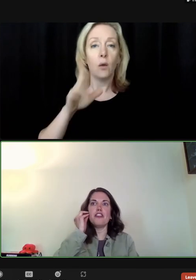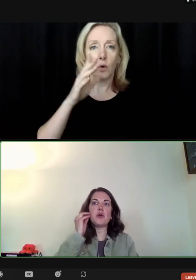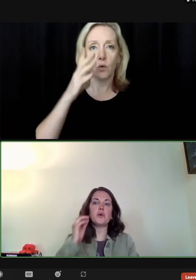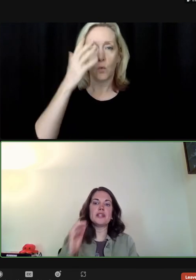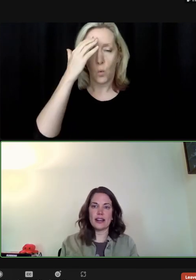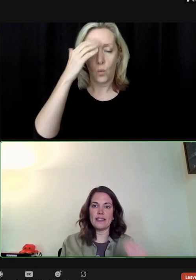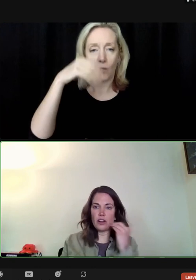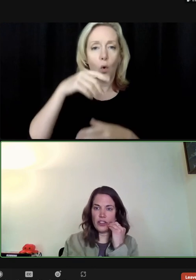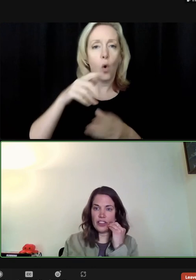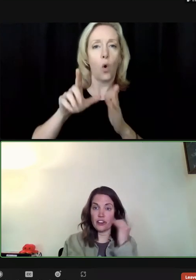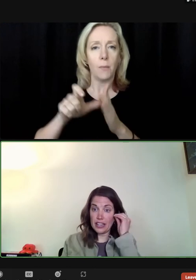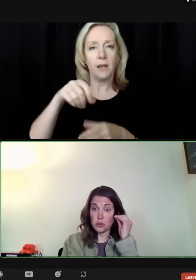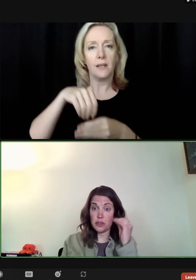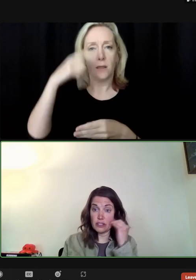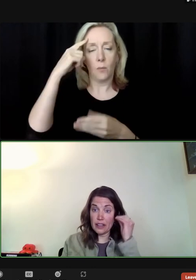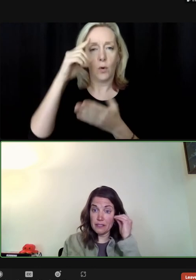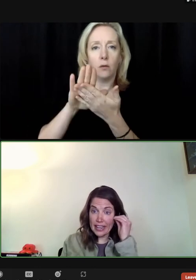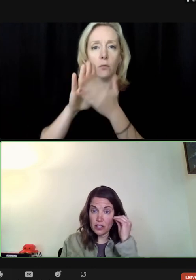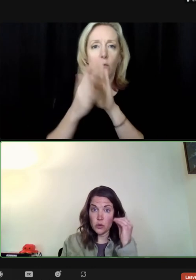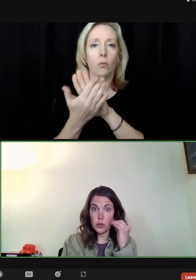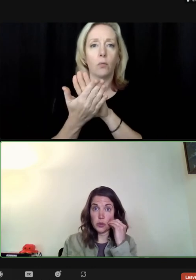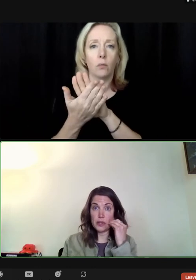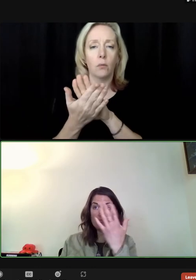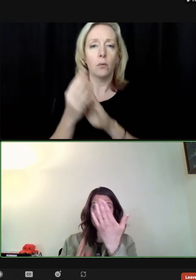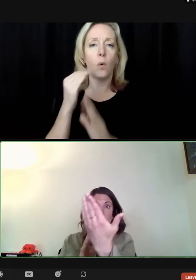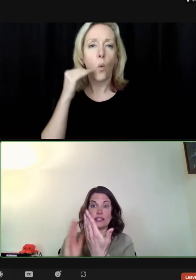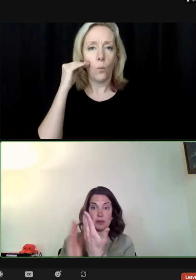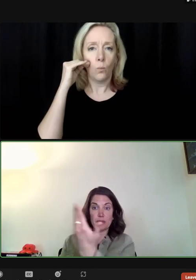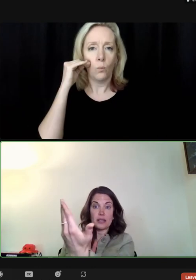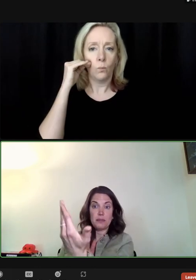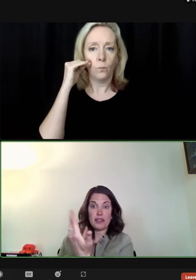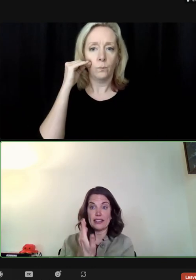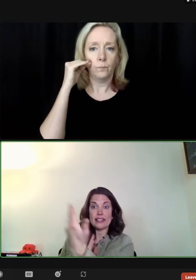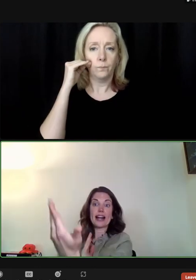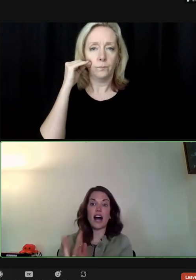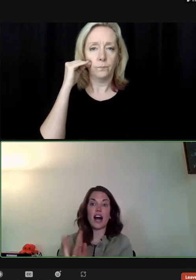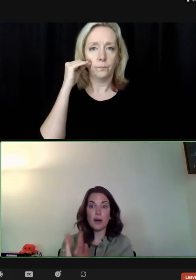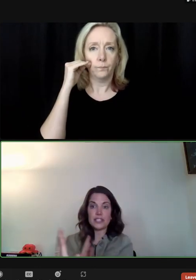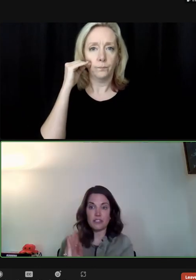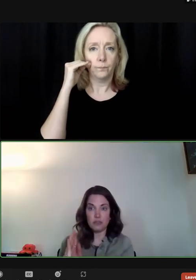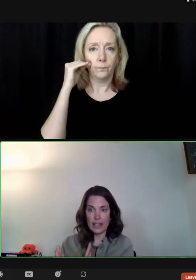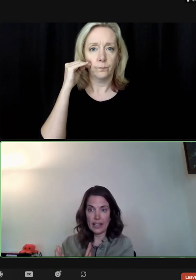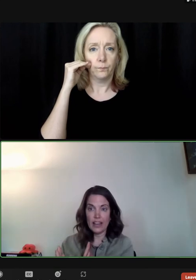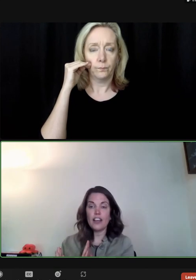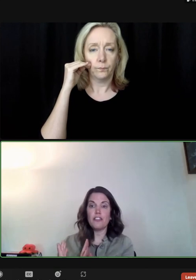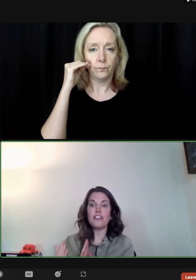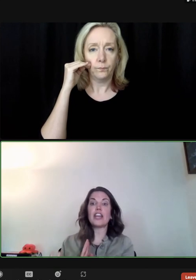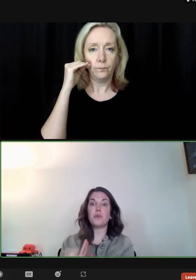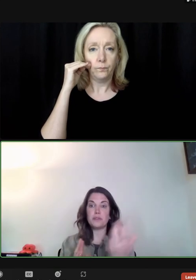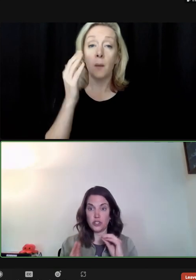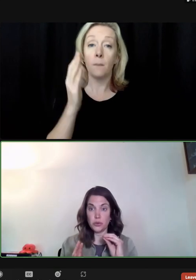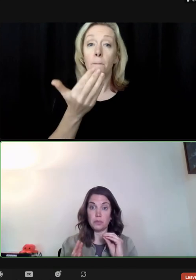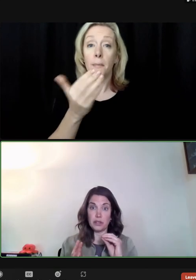well, they wouldn't sign that on their face with their left hand, which would typically be the exact opposite of me. They would do the